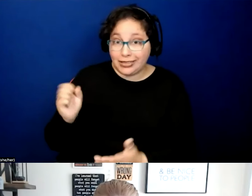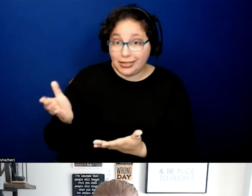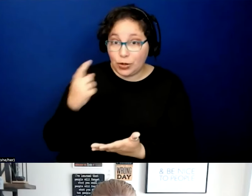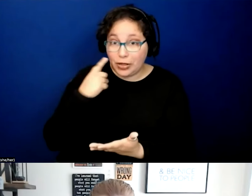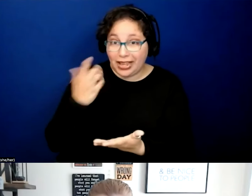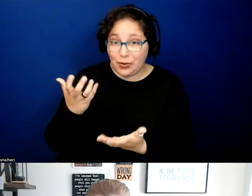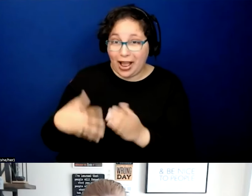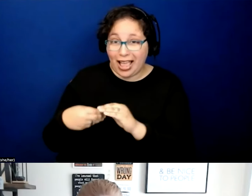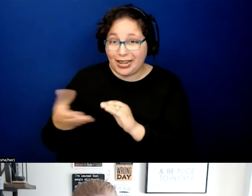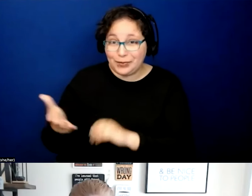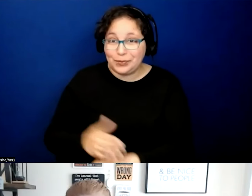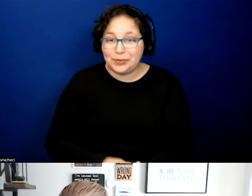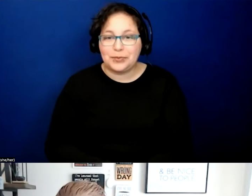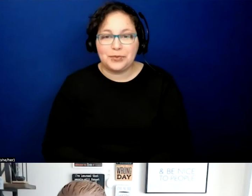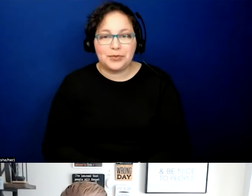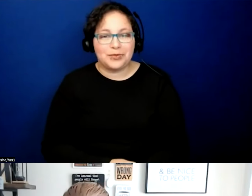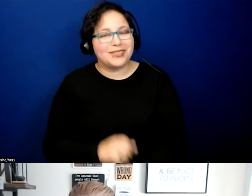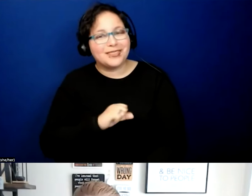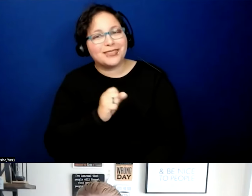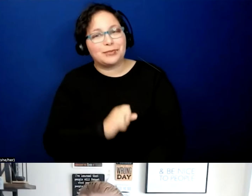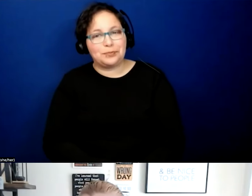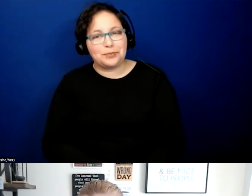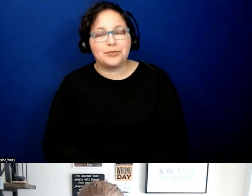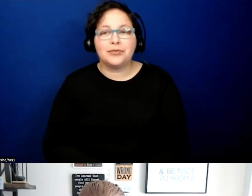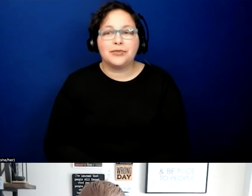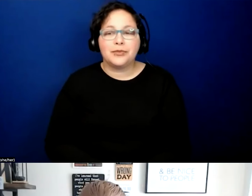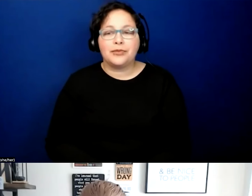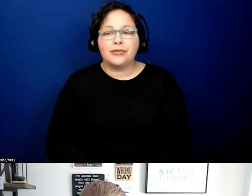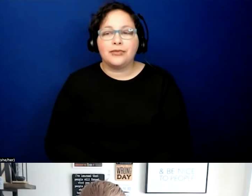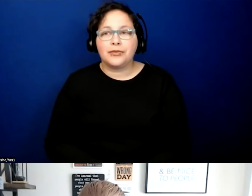like to add? Yeah, I think,